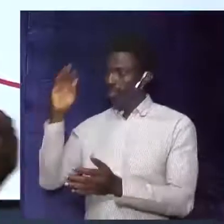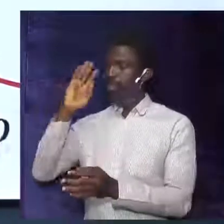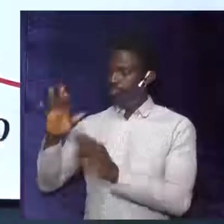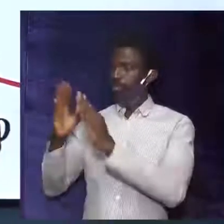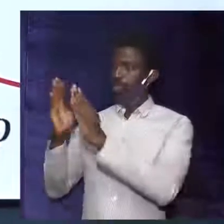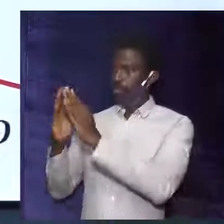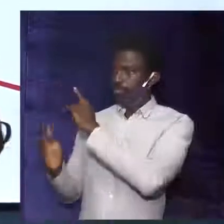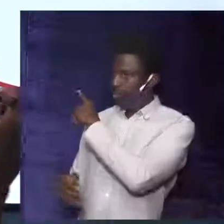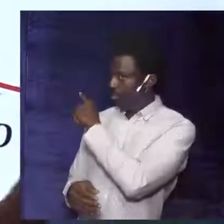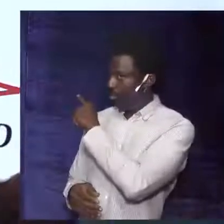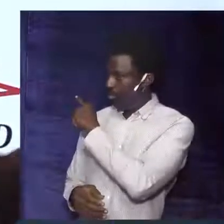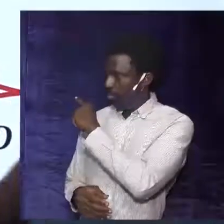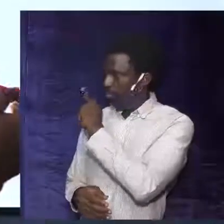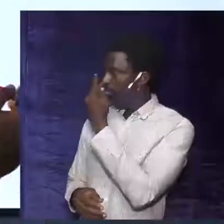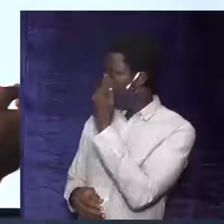See?